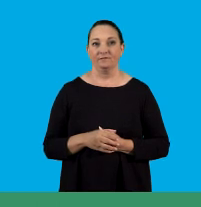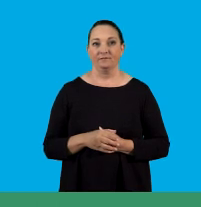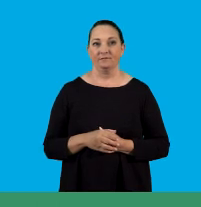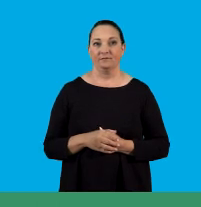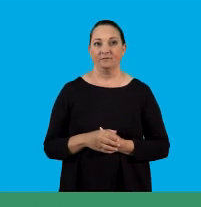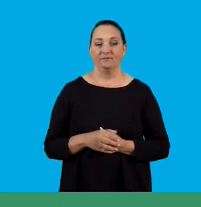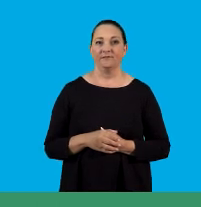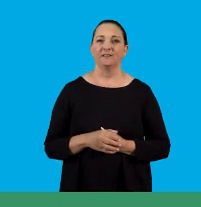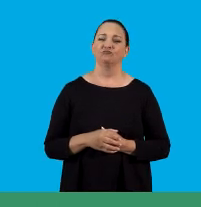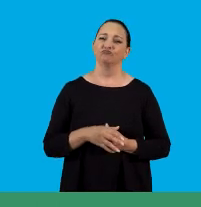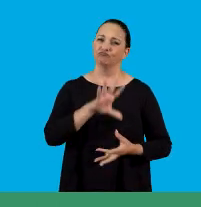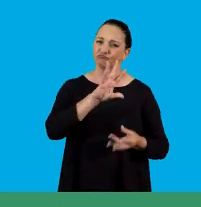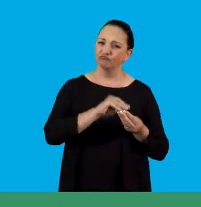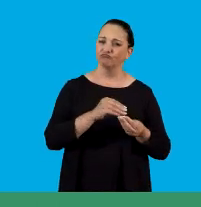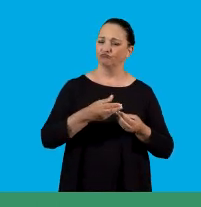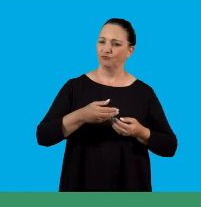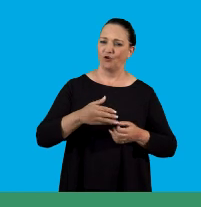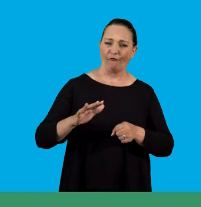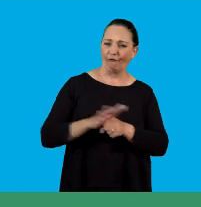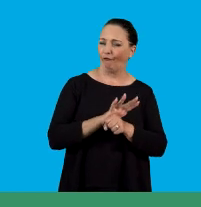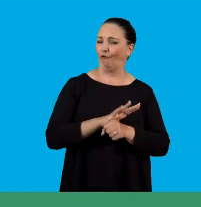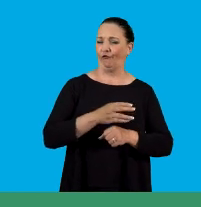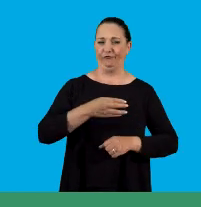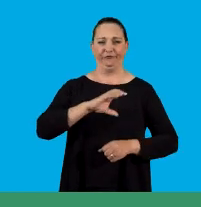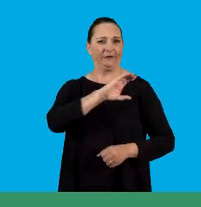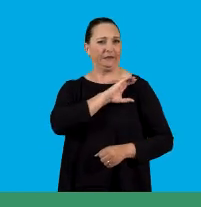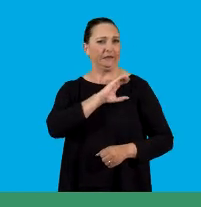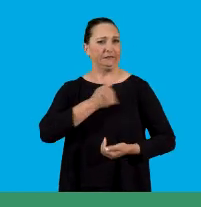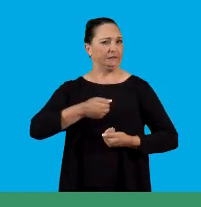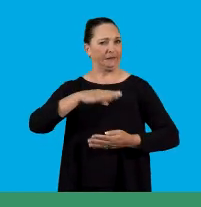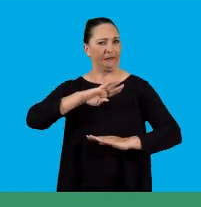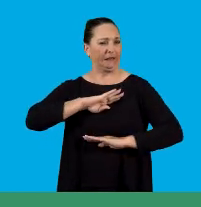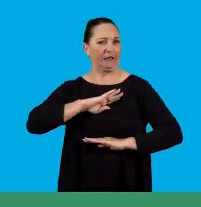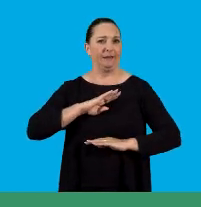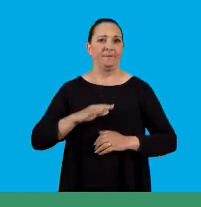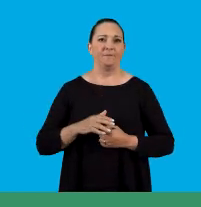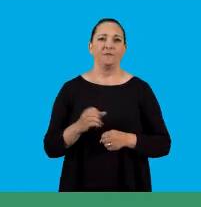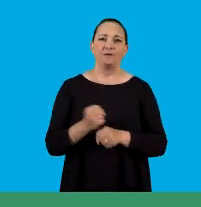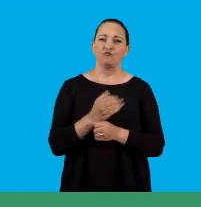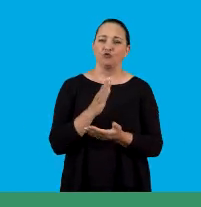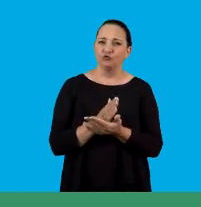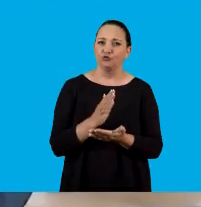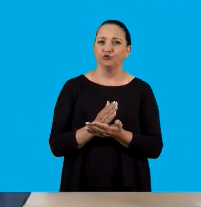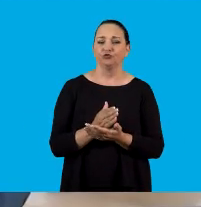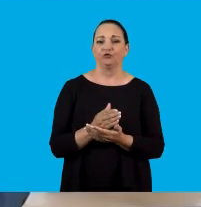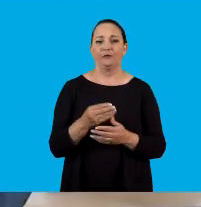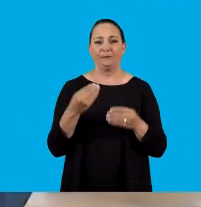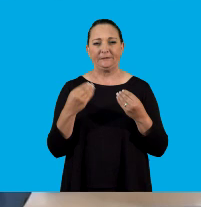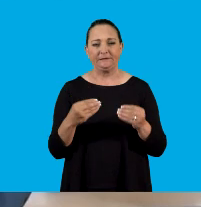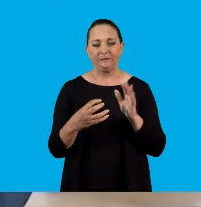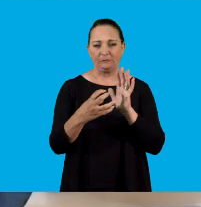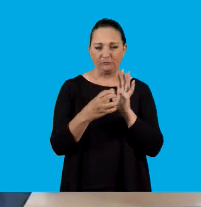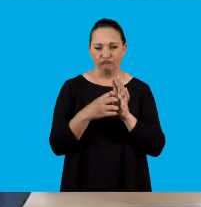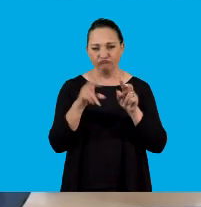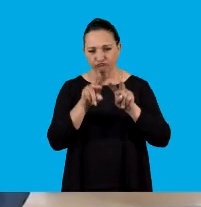So this is the element, total client satisfaction. This element talks about making sure that the business would do regular